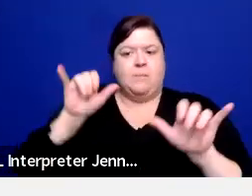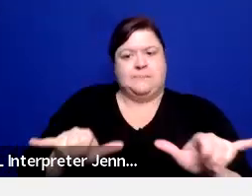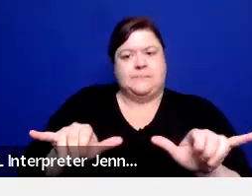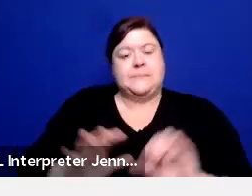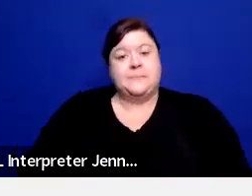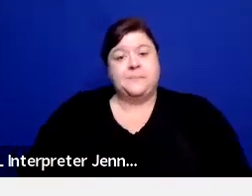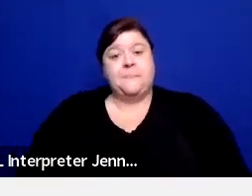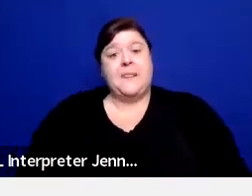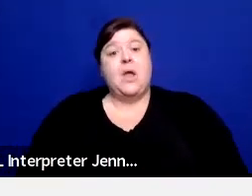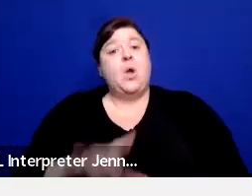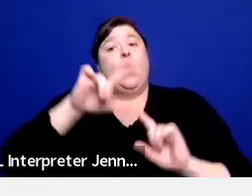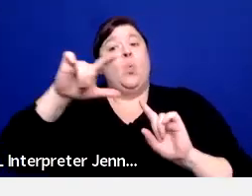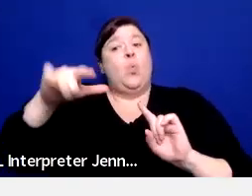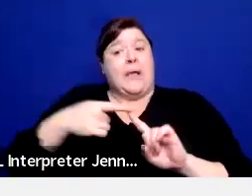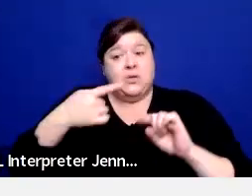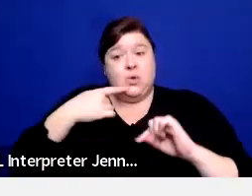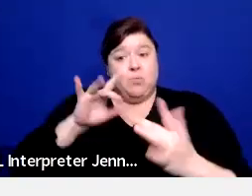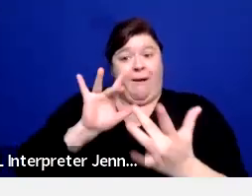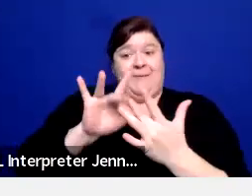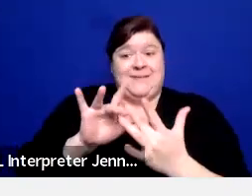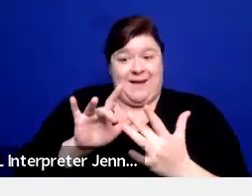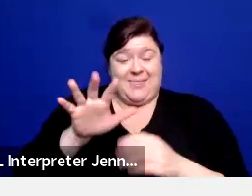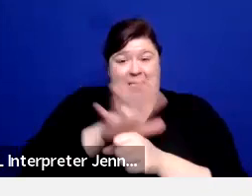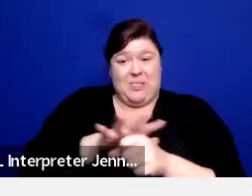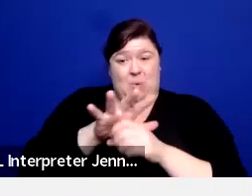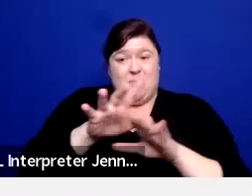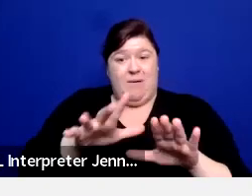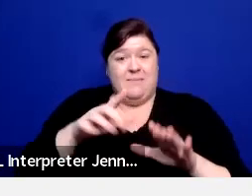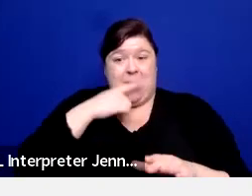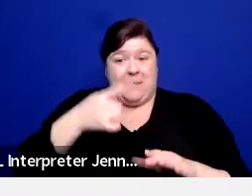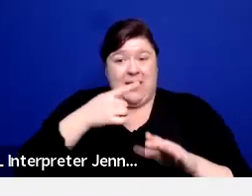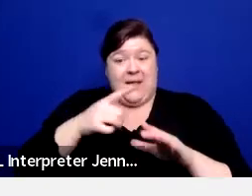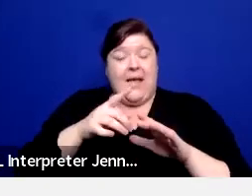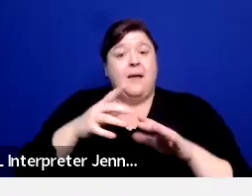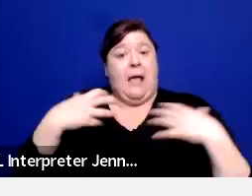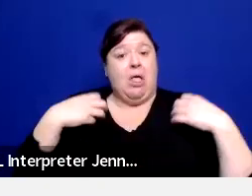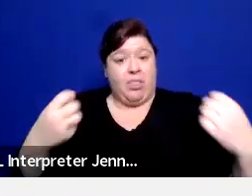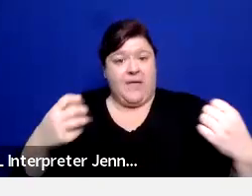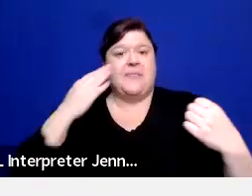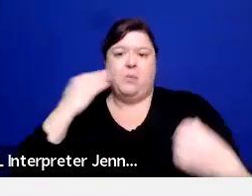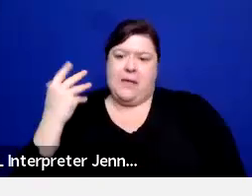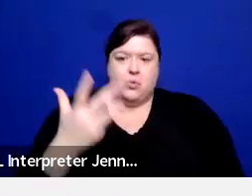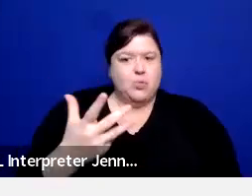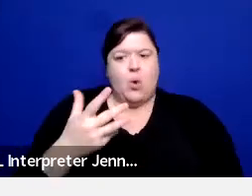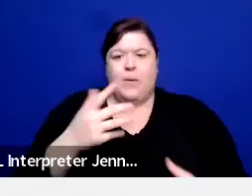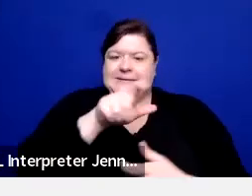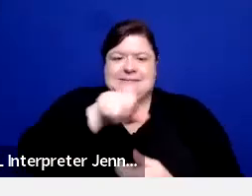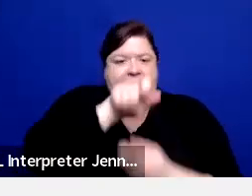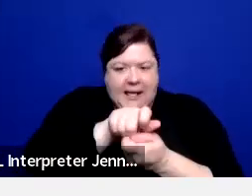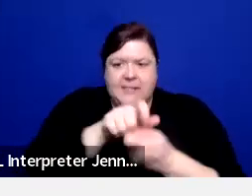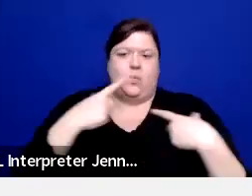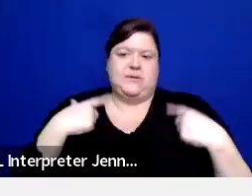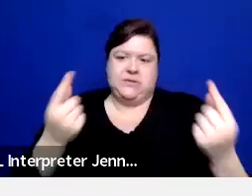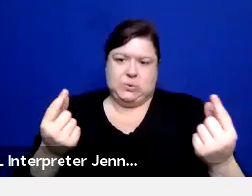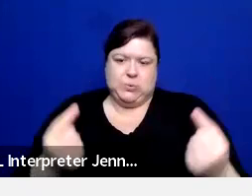public health, they're going to give you the best, most direct guidance regarding quarantine timelines.